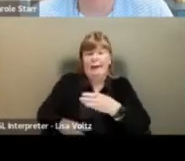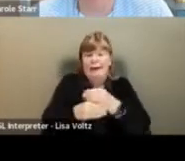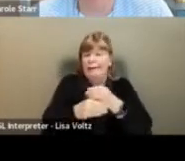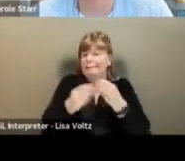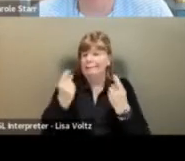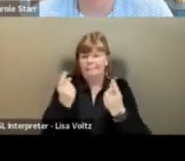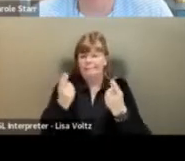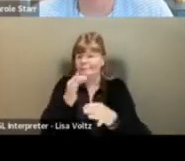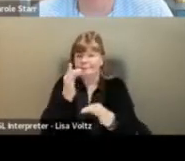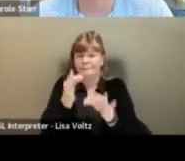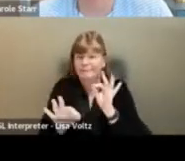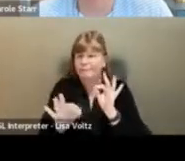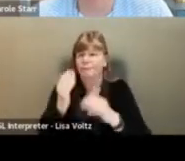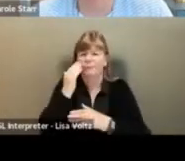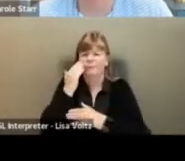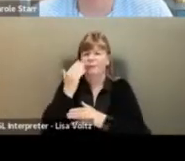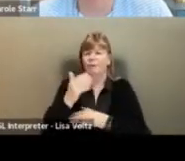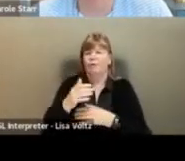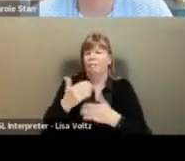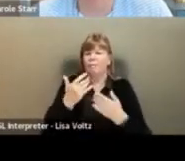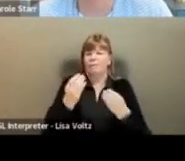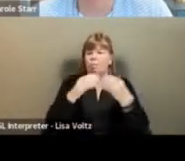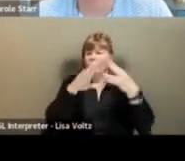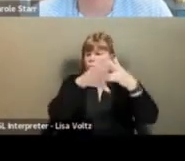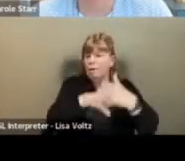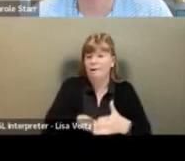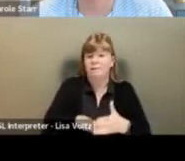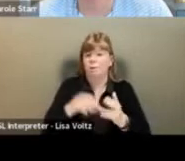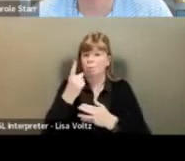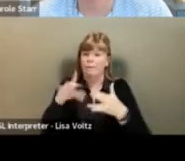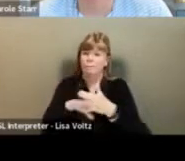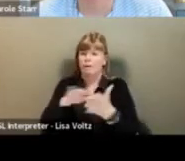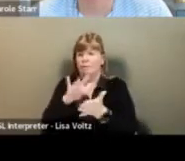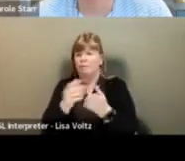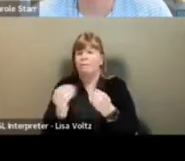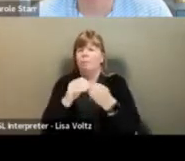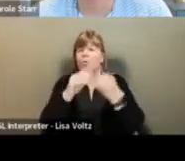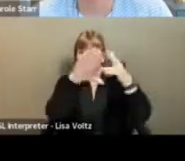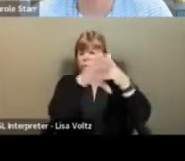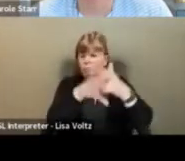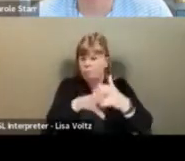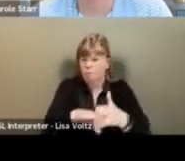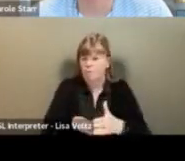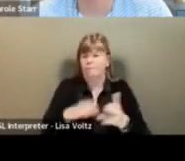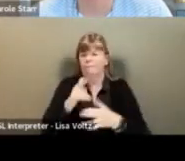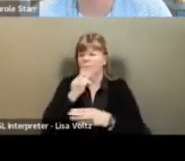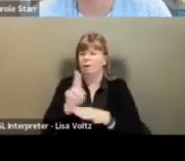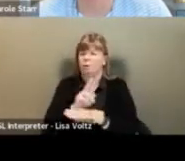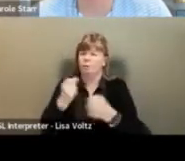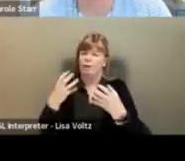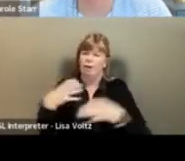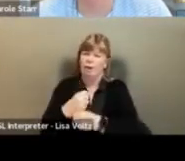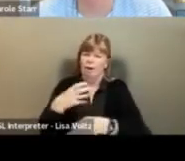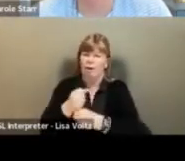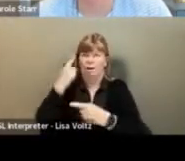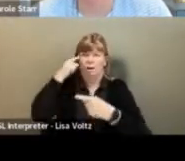more, instead of having one break in the middle, do a few extra breaks, or not to use acronyms,